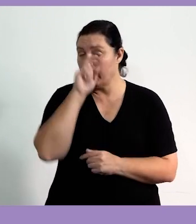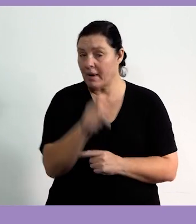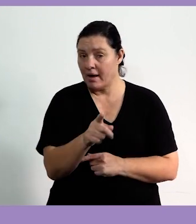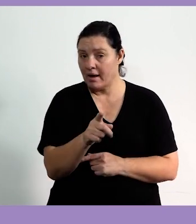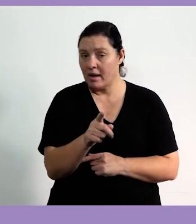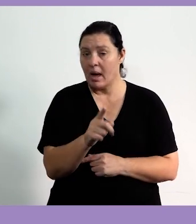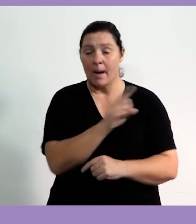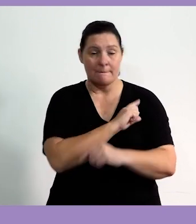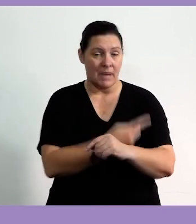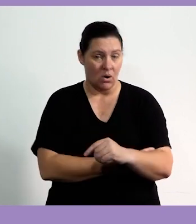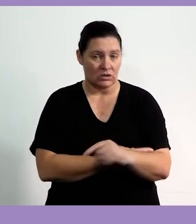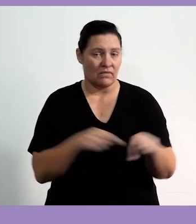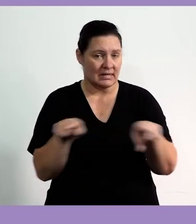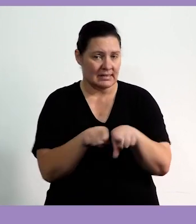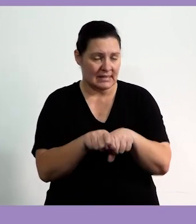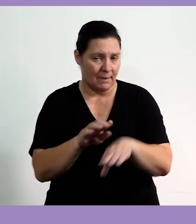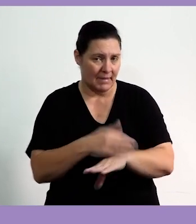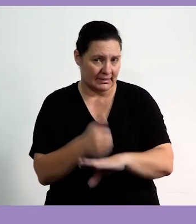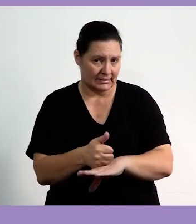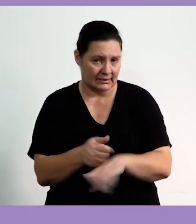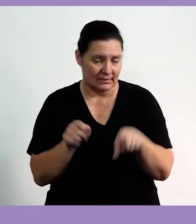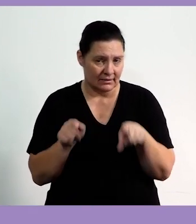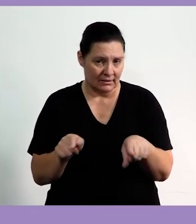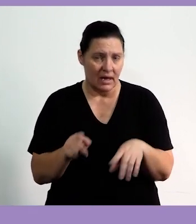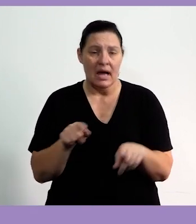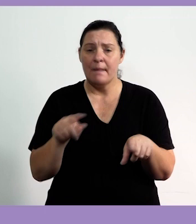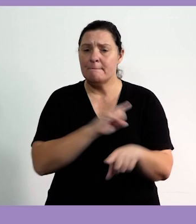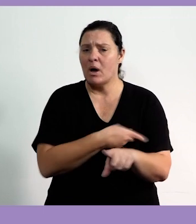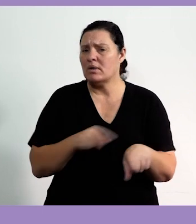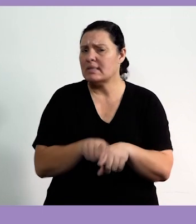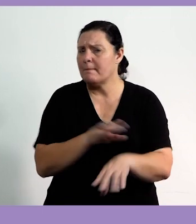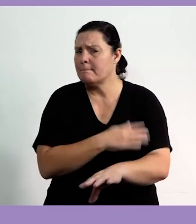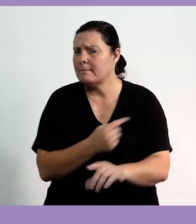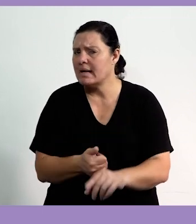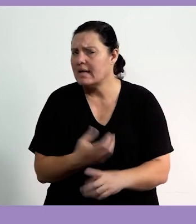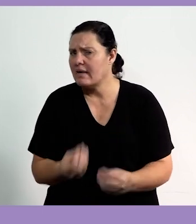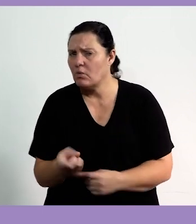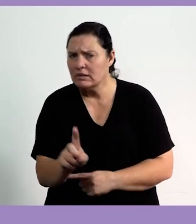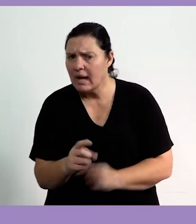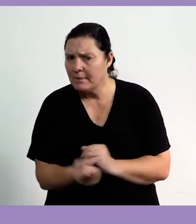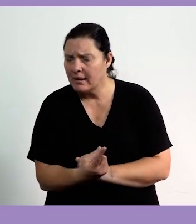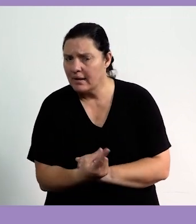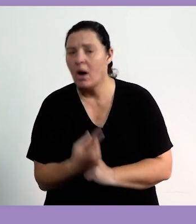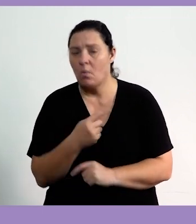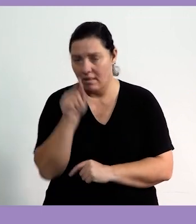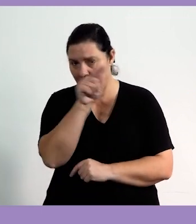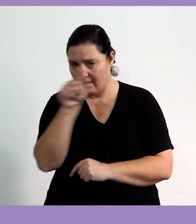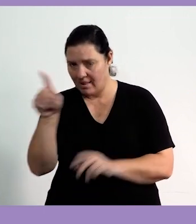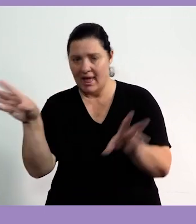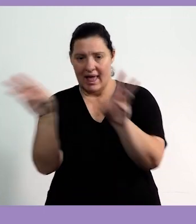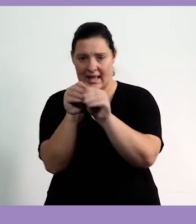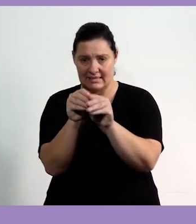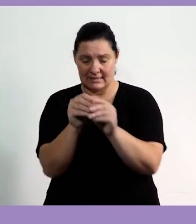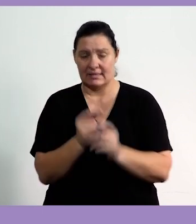So remember, we have powers of the same base. So what happens when we have powers of the same base? We are going to add